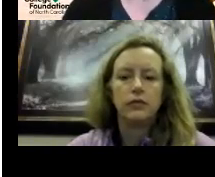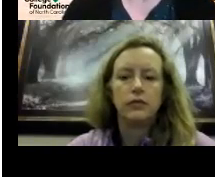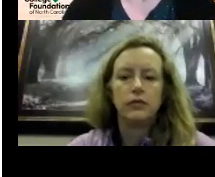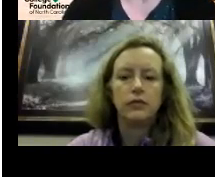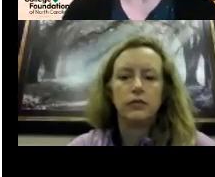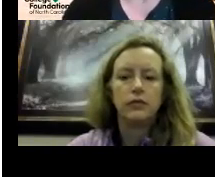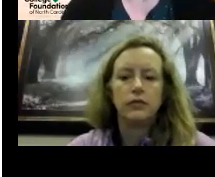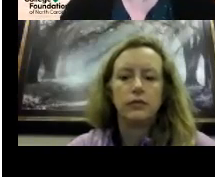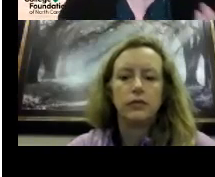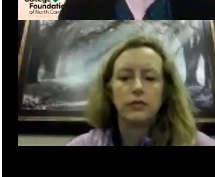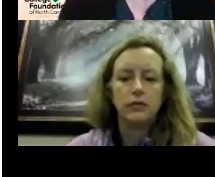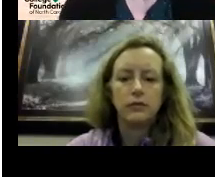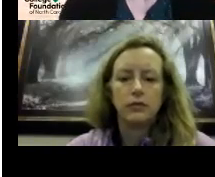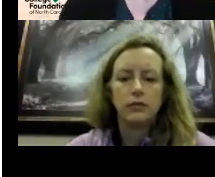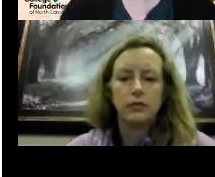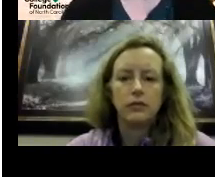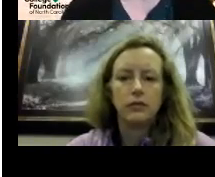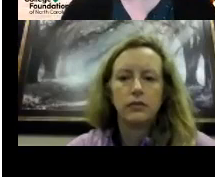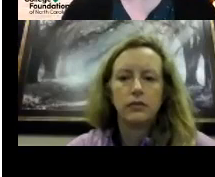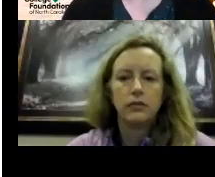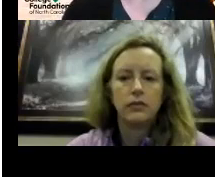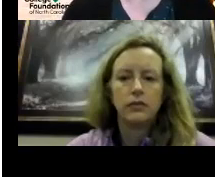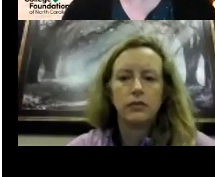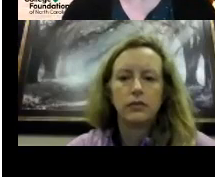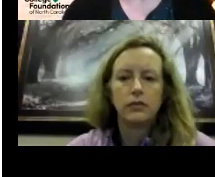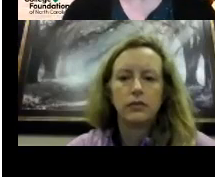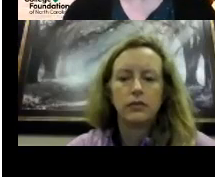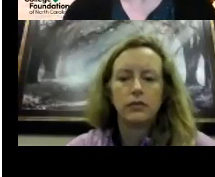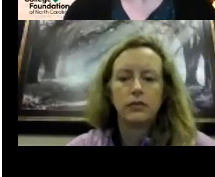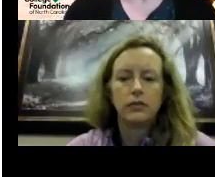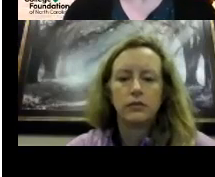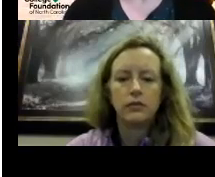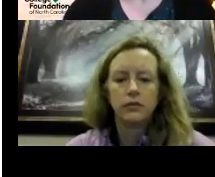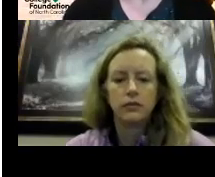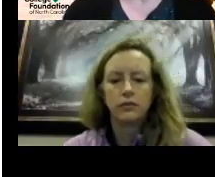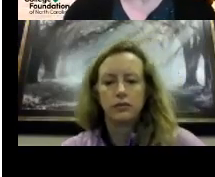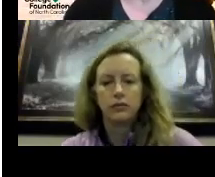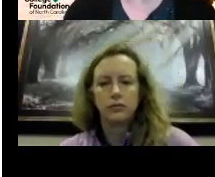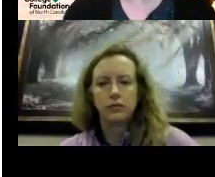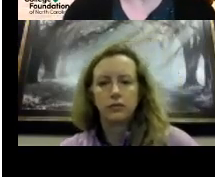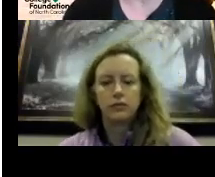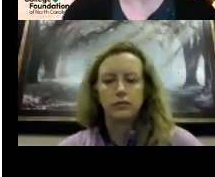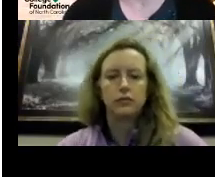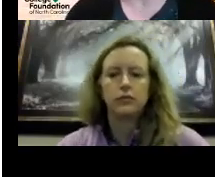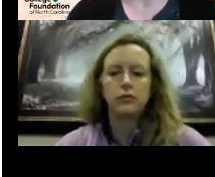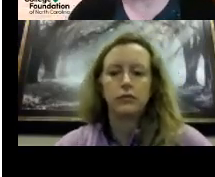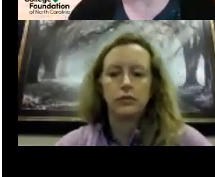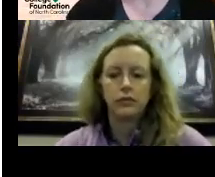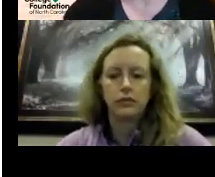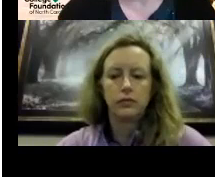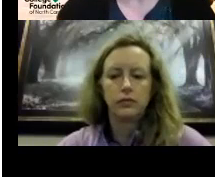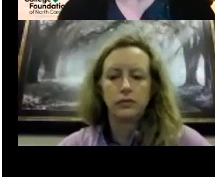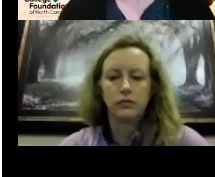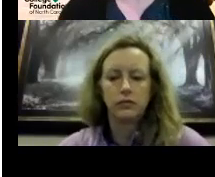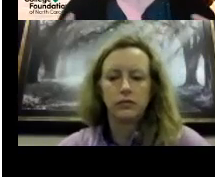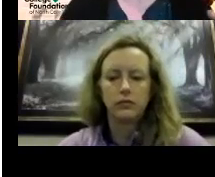you get a little bit money, get money for that. Or you might qualify for loans to help bring down some of those college